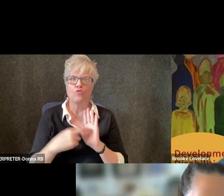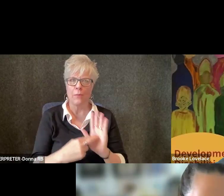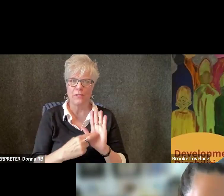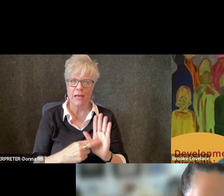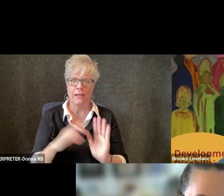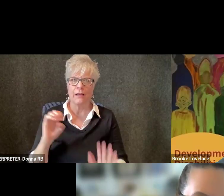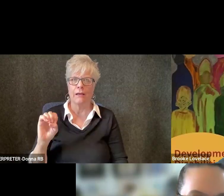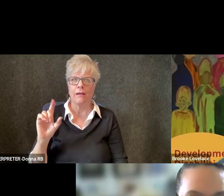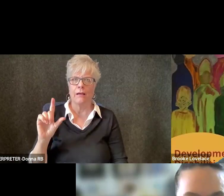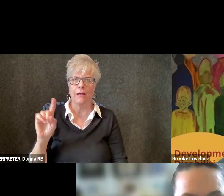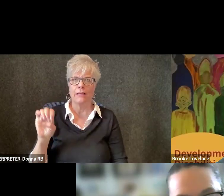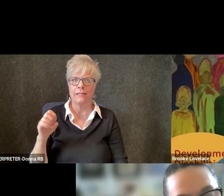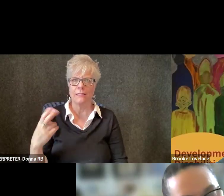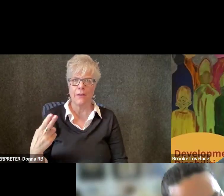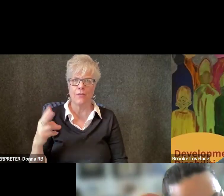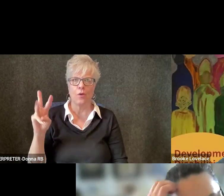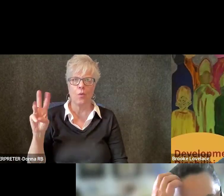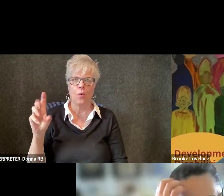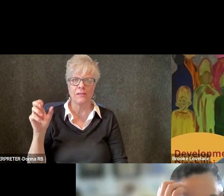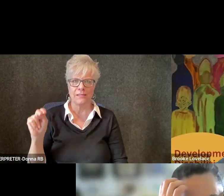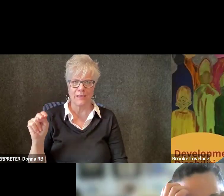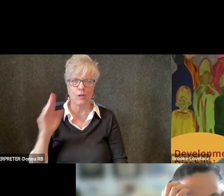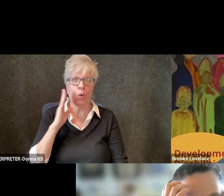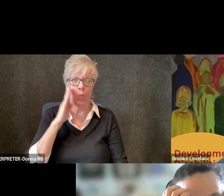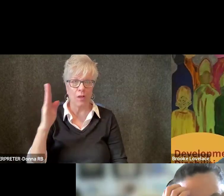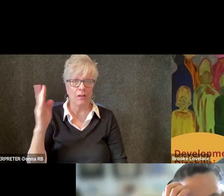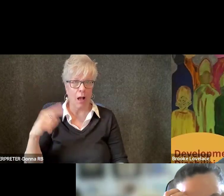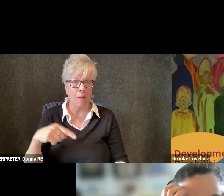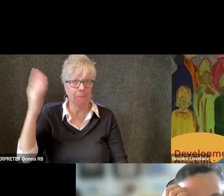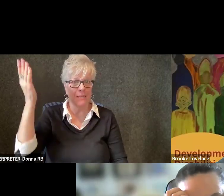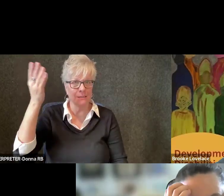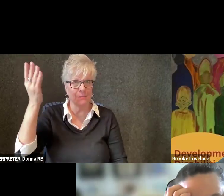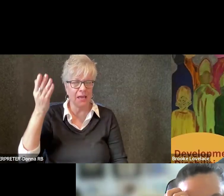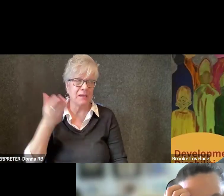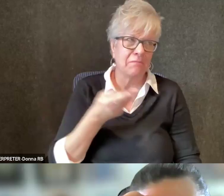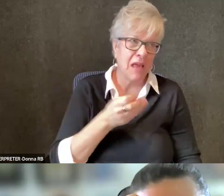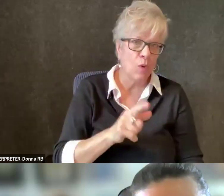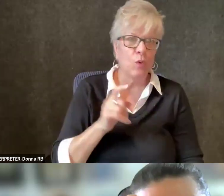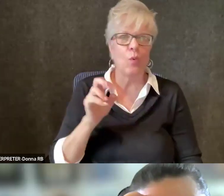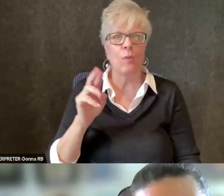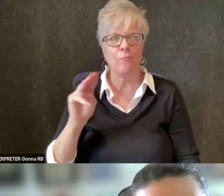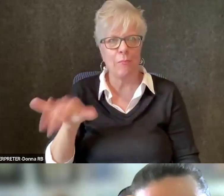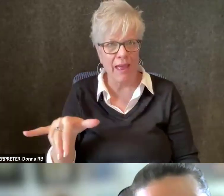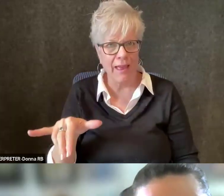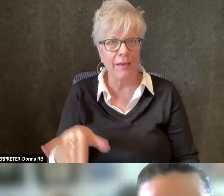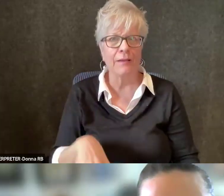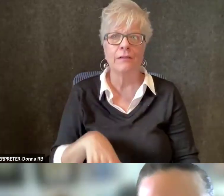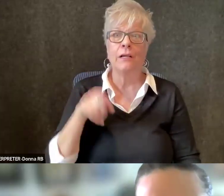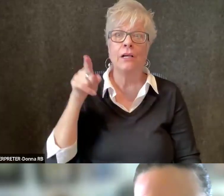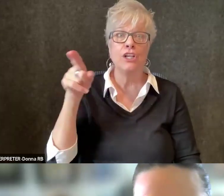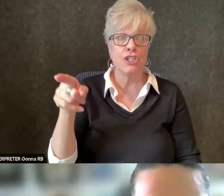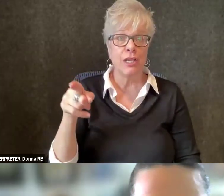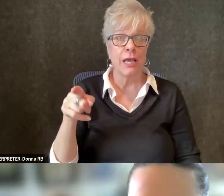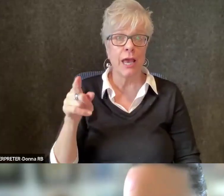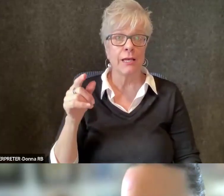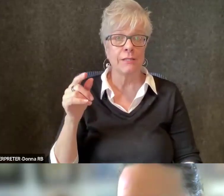Wilson, to one of our upcoming ones, if not April and May. She has revived,